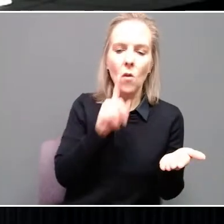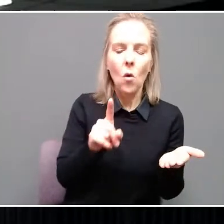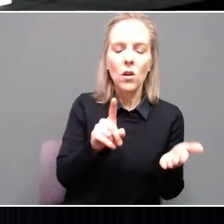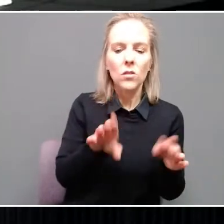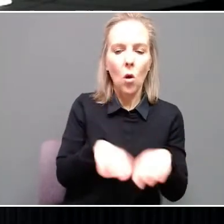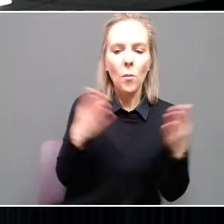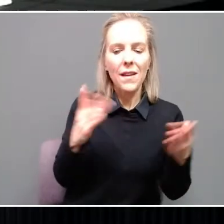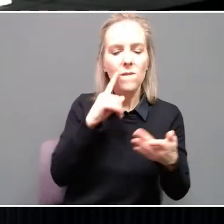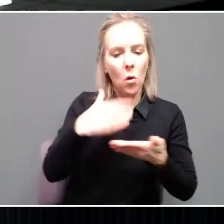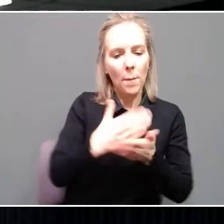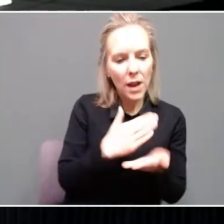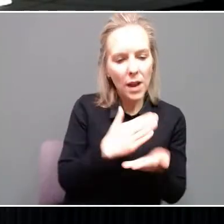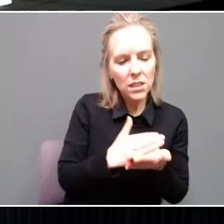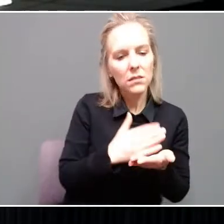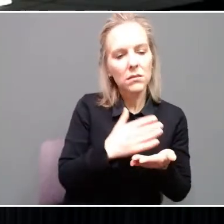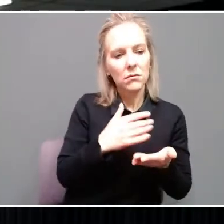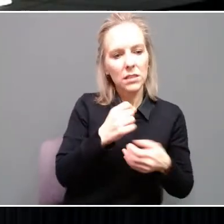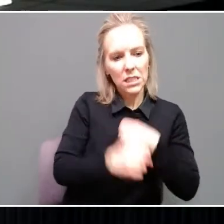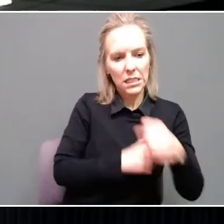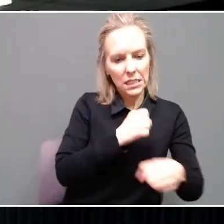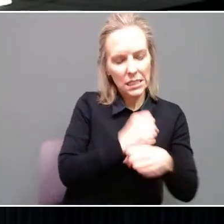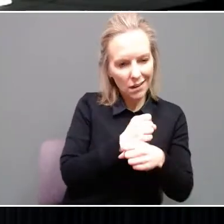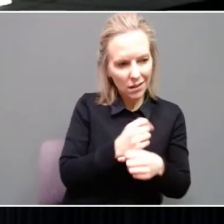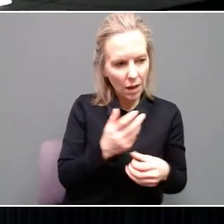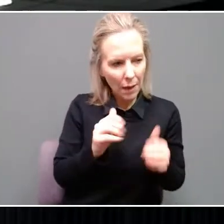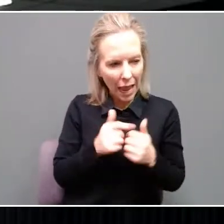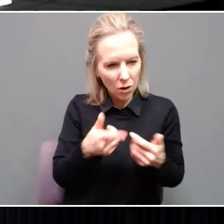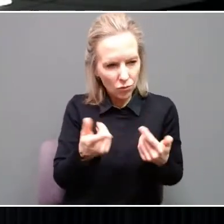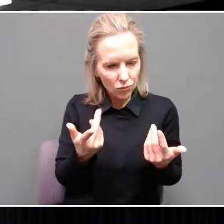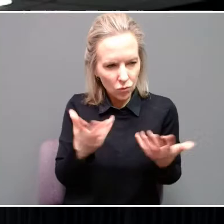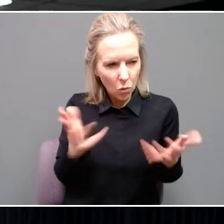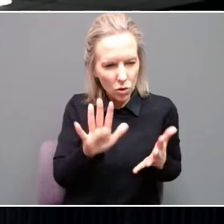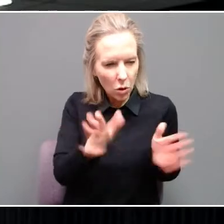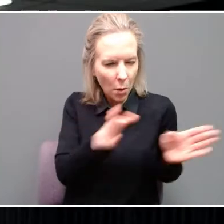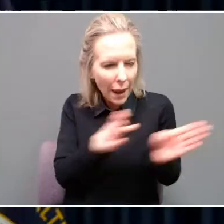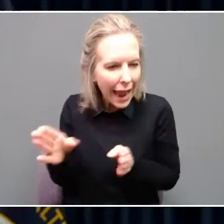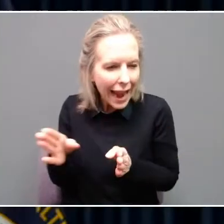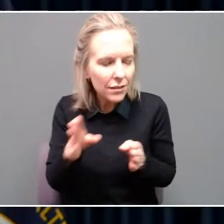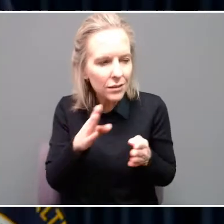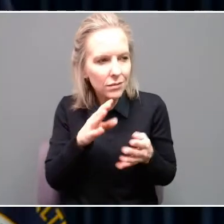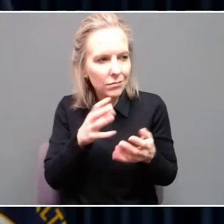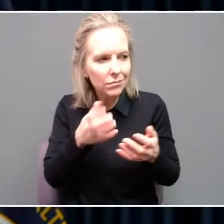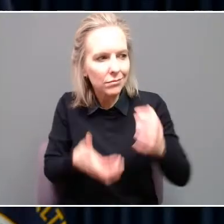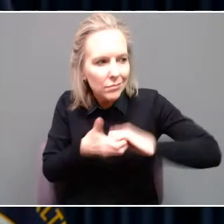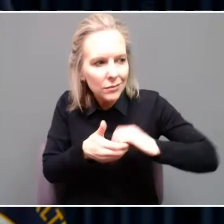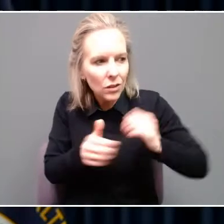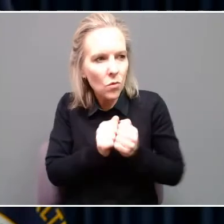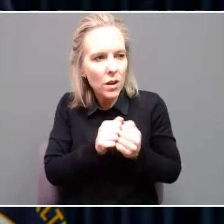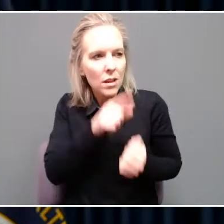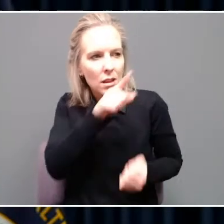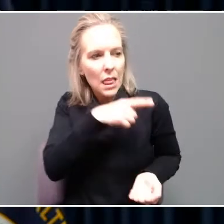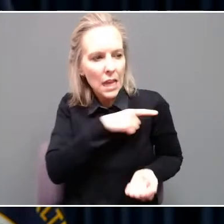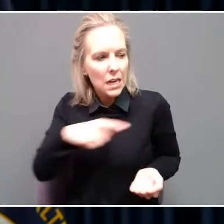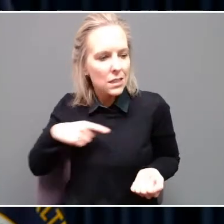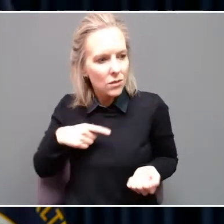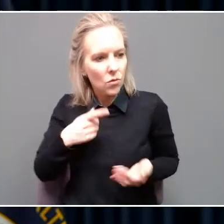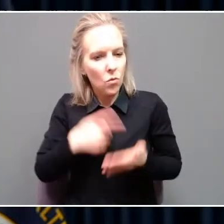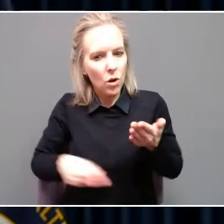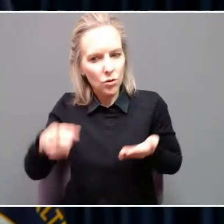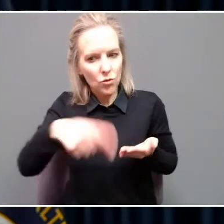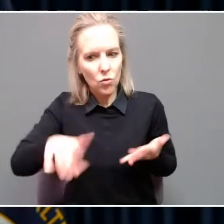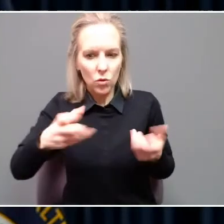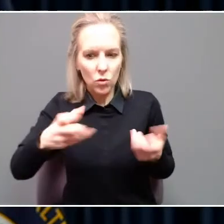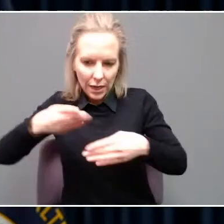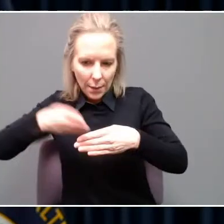you propose working with them? What's your plan to work with them to get some of these things that you want done? Well, the